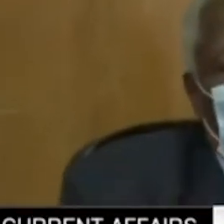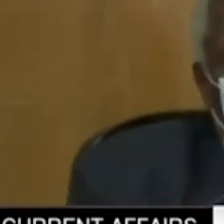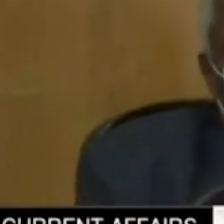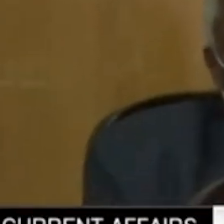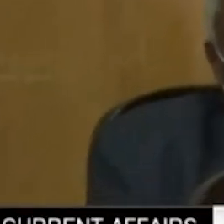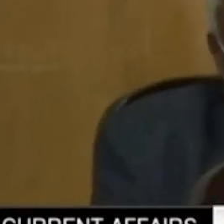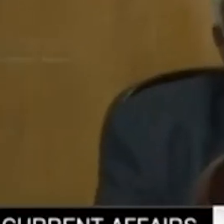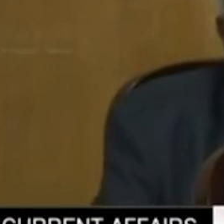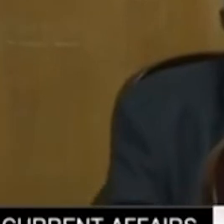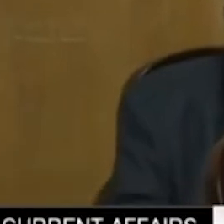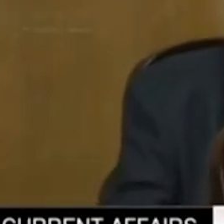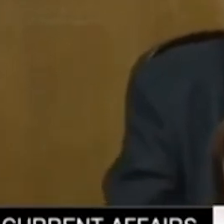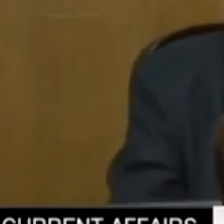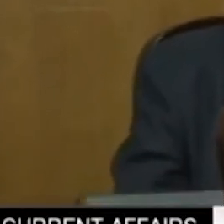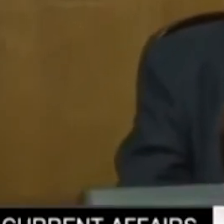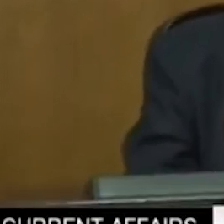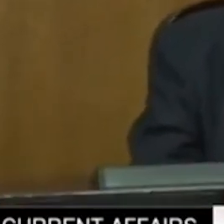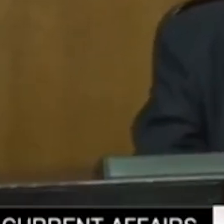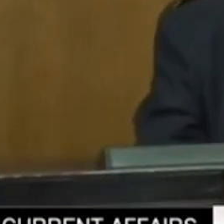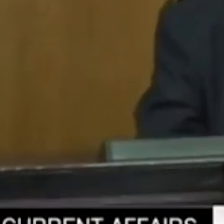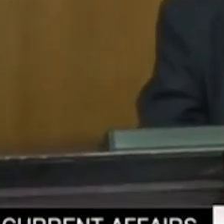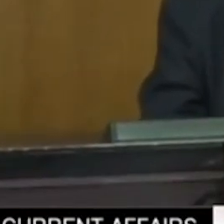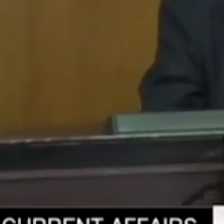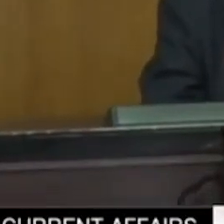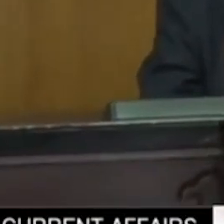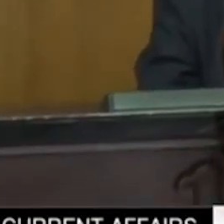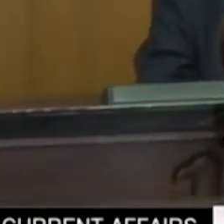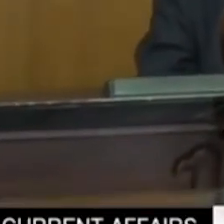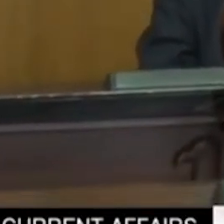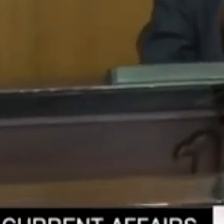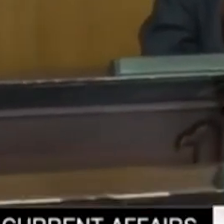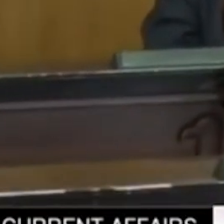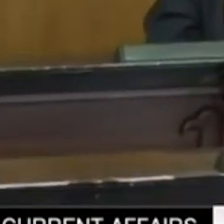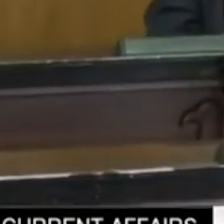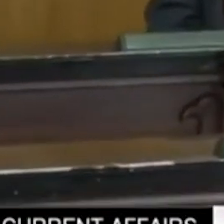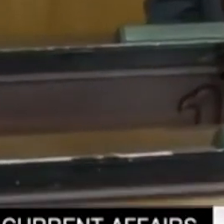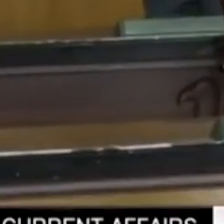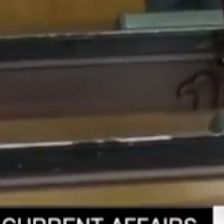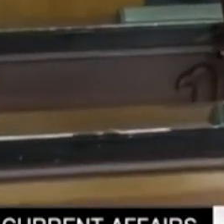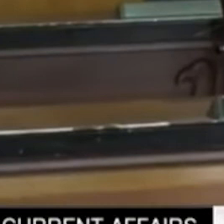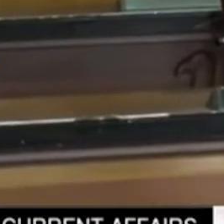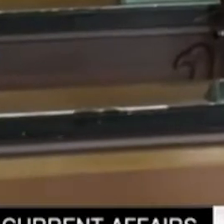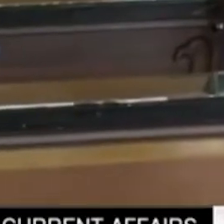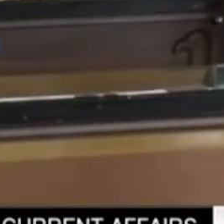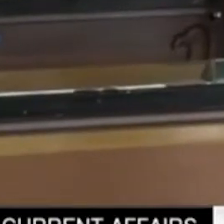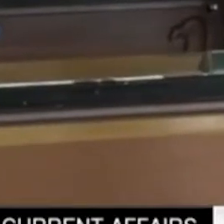Corporate partners requested to meet with His Excellency the President of the Republic of